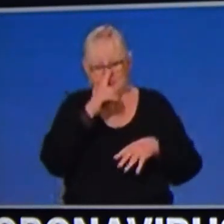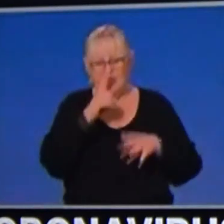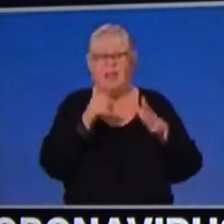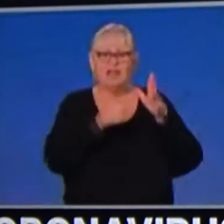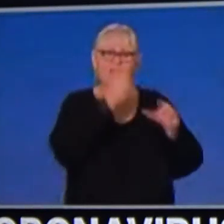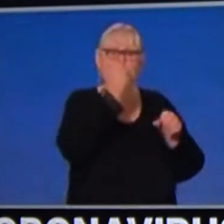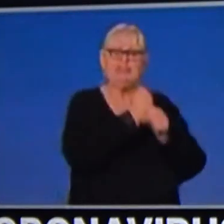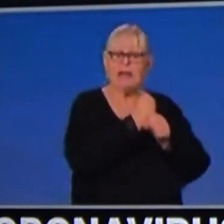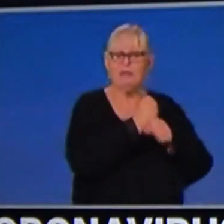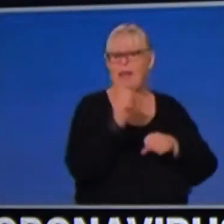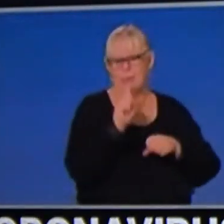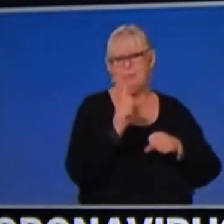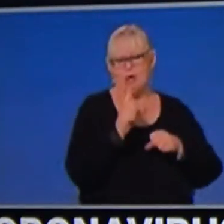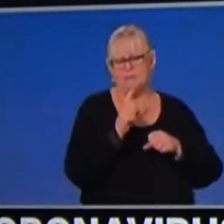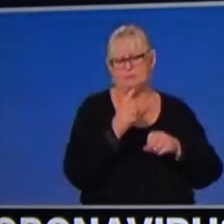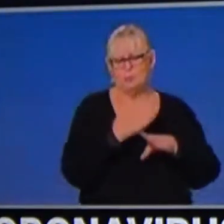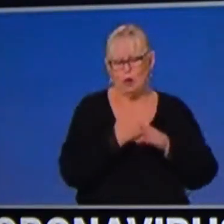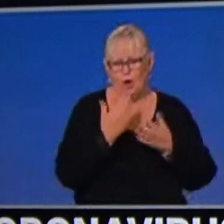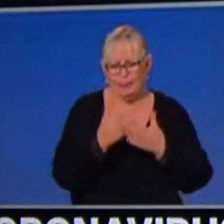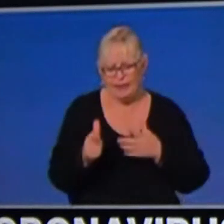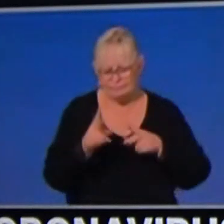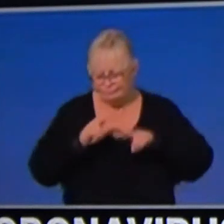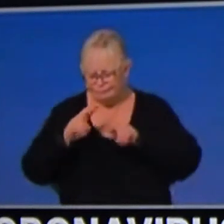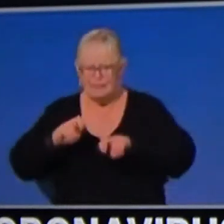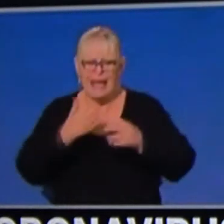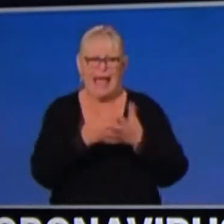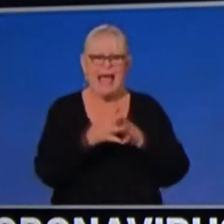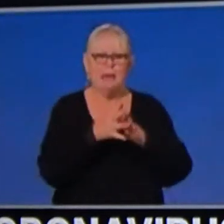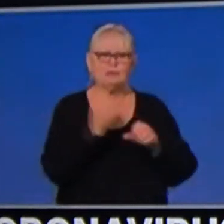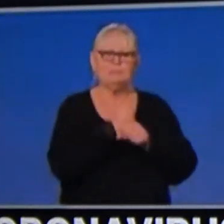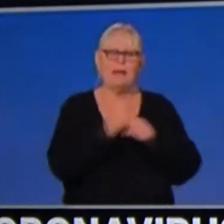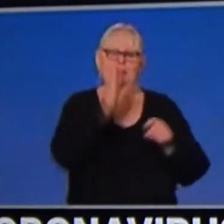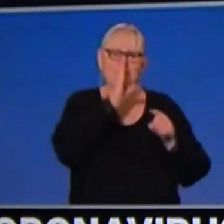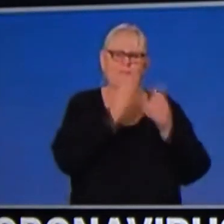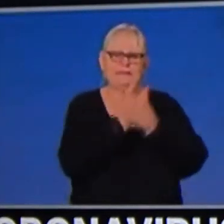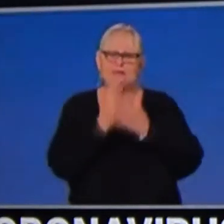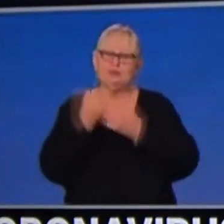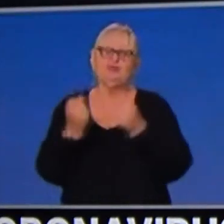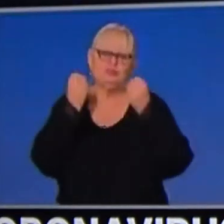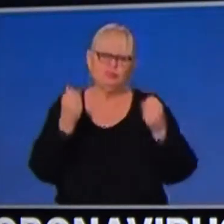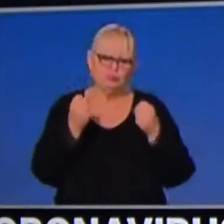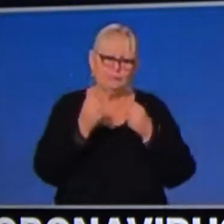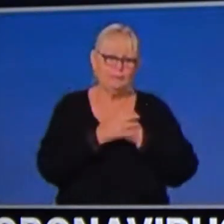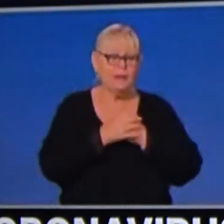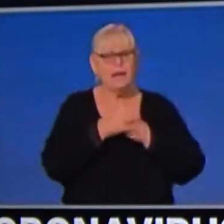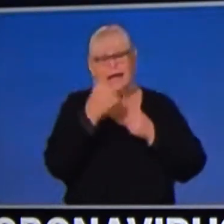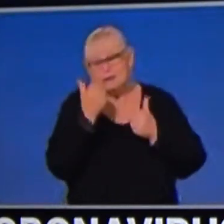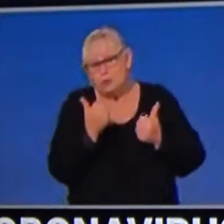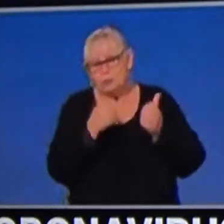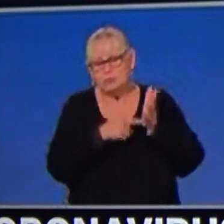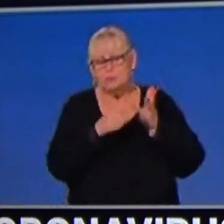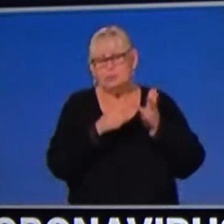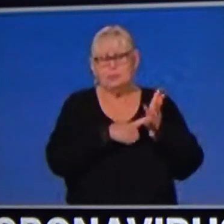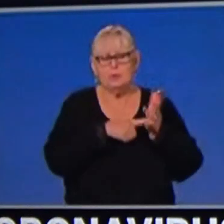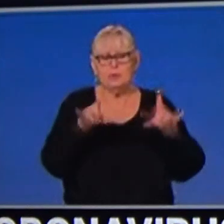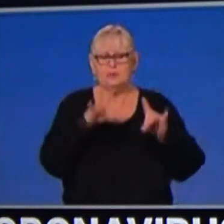Attorney-General in particular is working on right now. It's a complex area, but it is a tool that Australia will